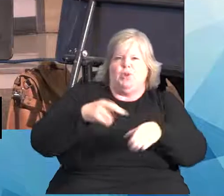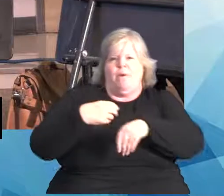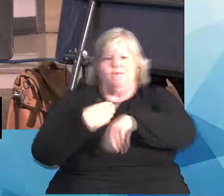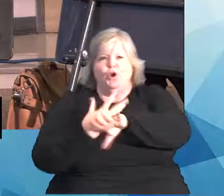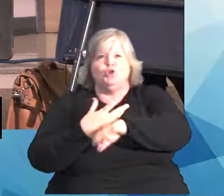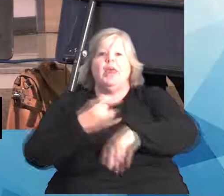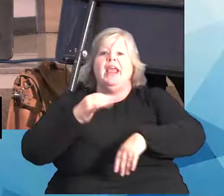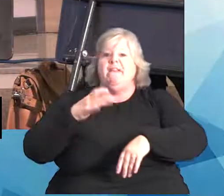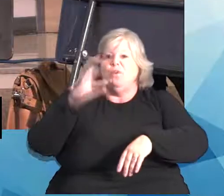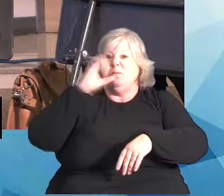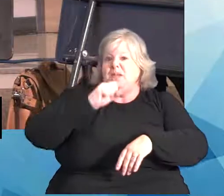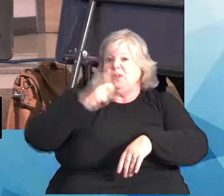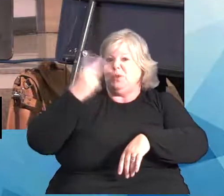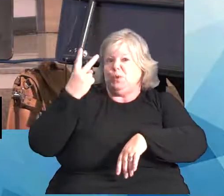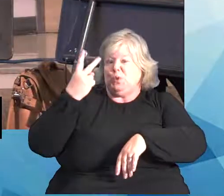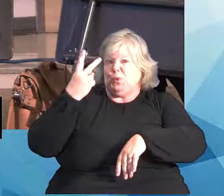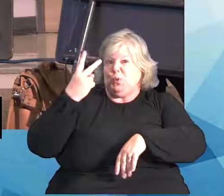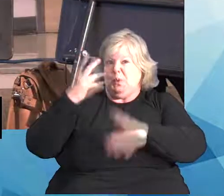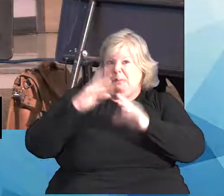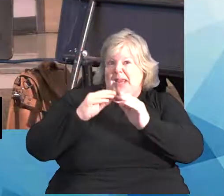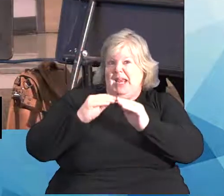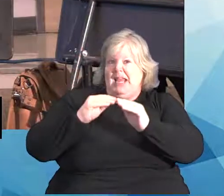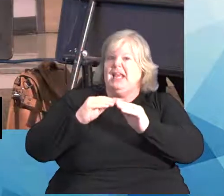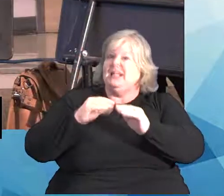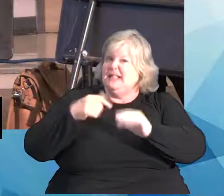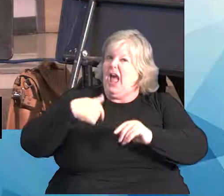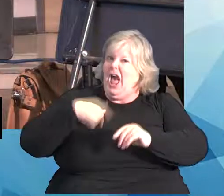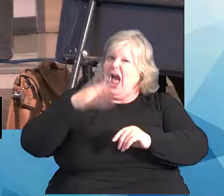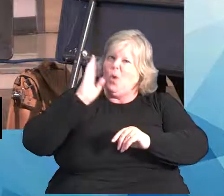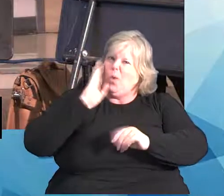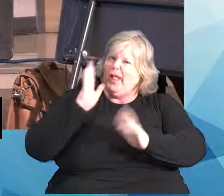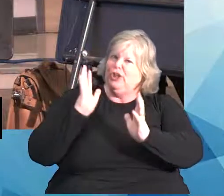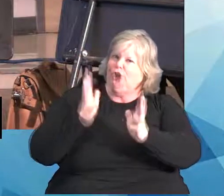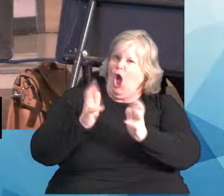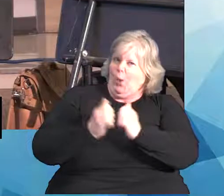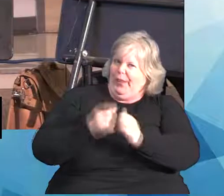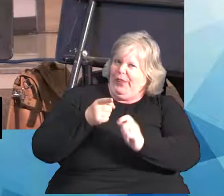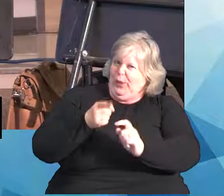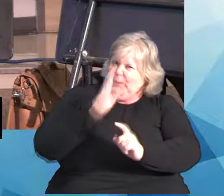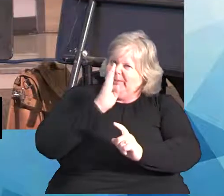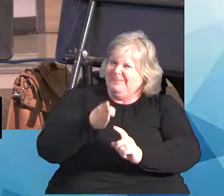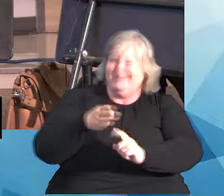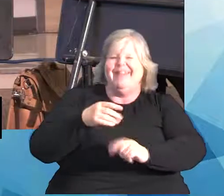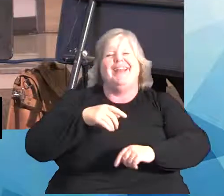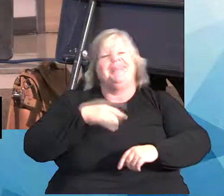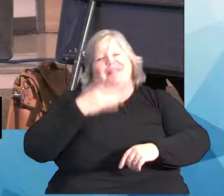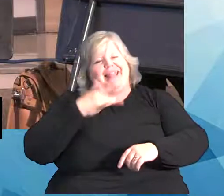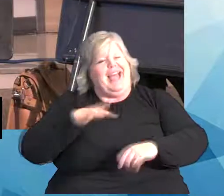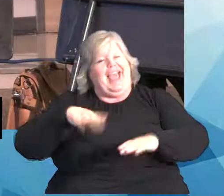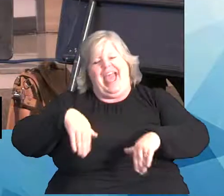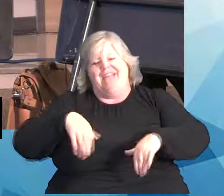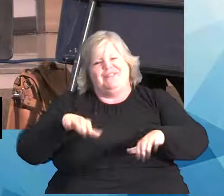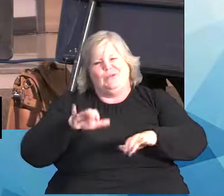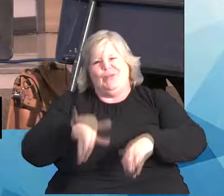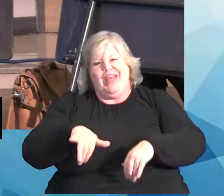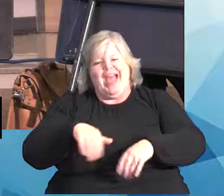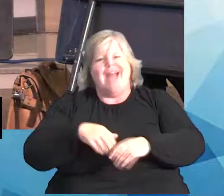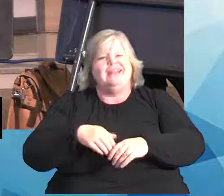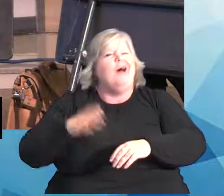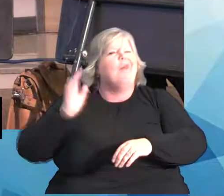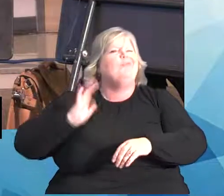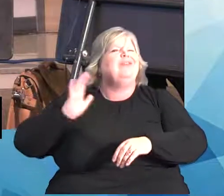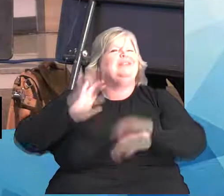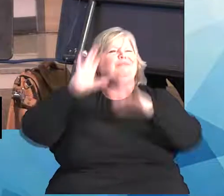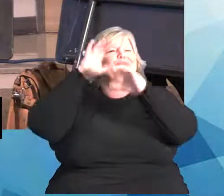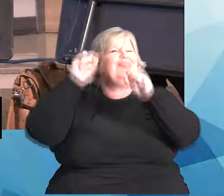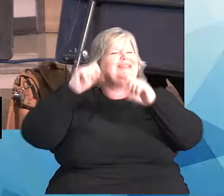get a talking to by me. But fortunately, I haven't had to do that. I don't believe that my predecessors have had to do